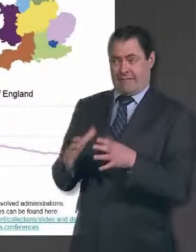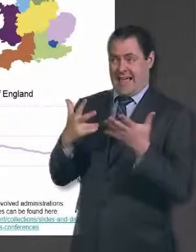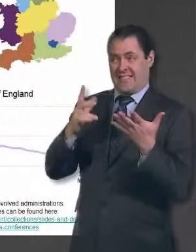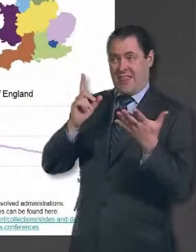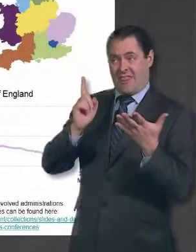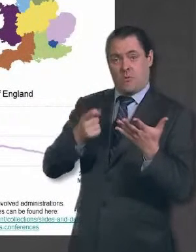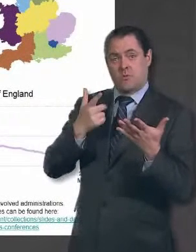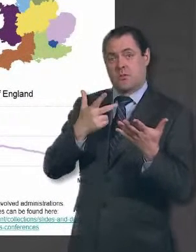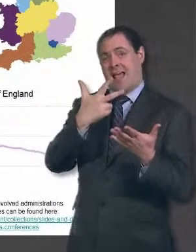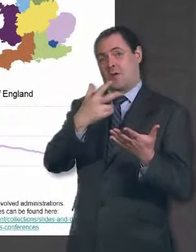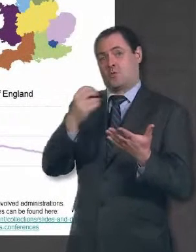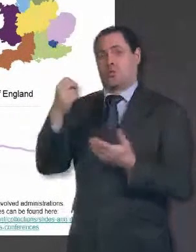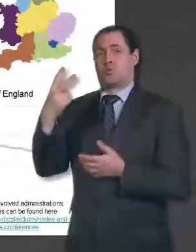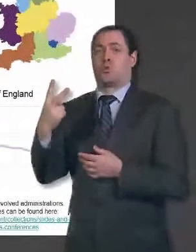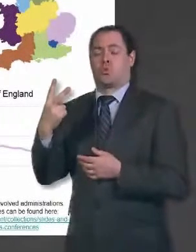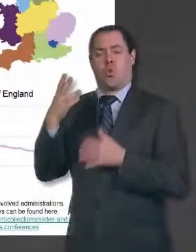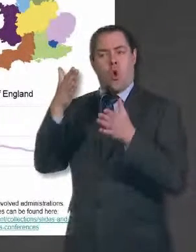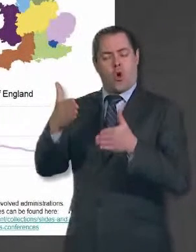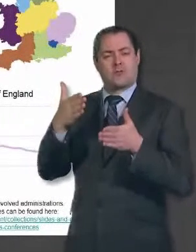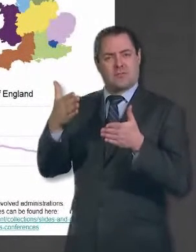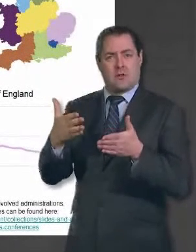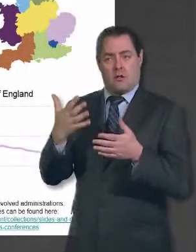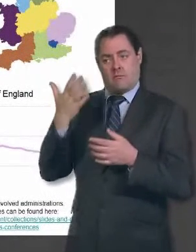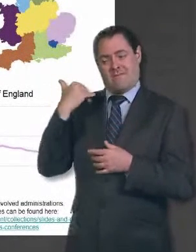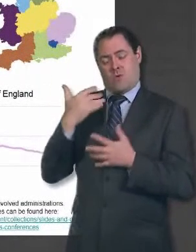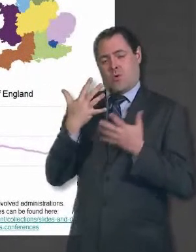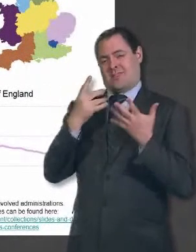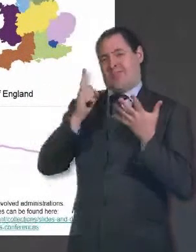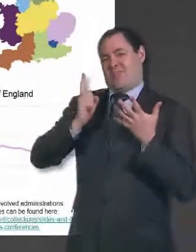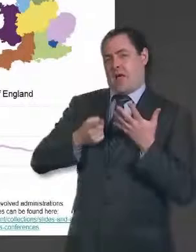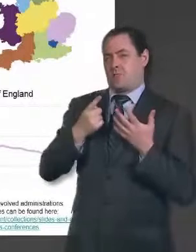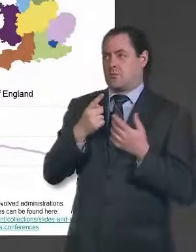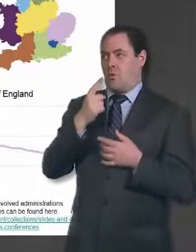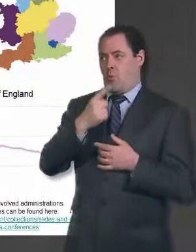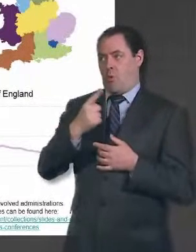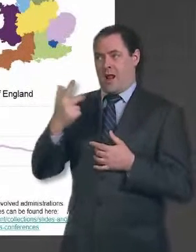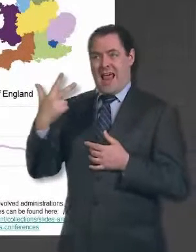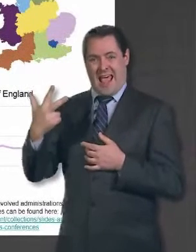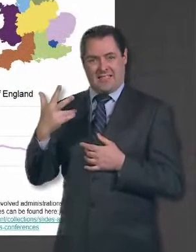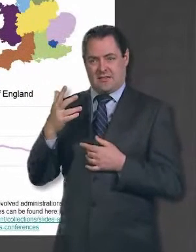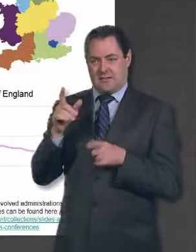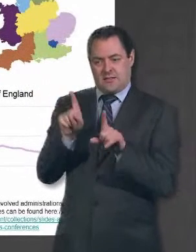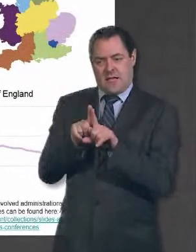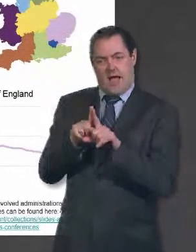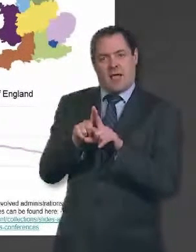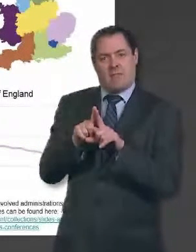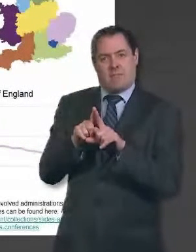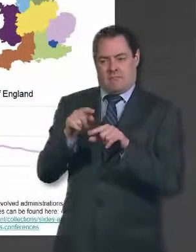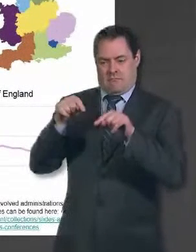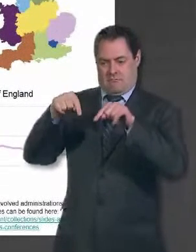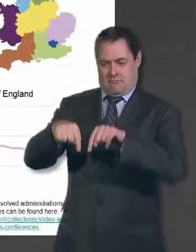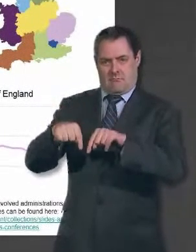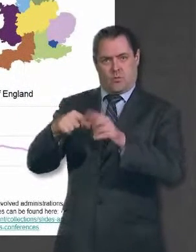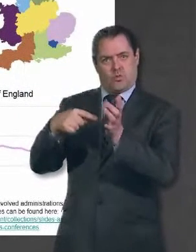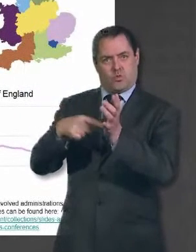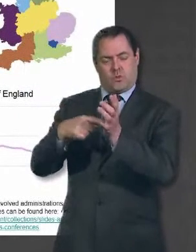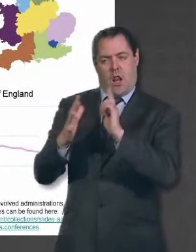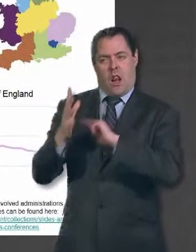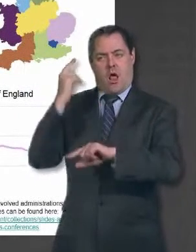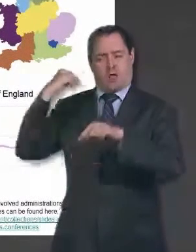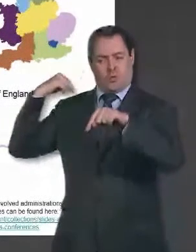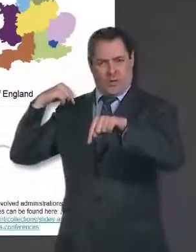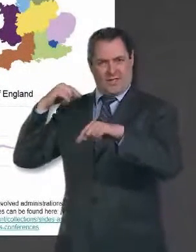from 10,118 this time last week. So again, a steady, although slow decline, which is seen all over the